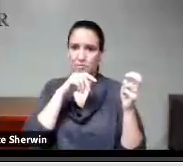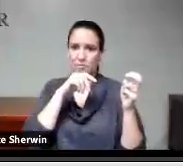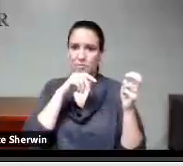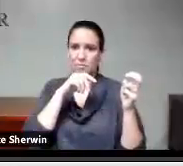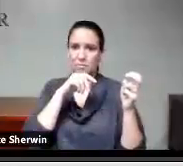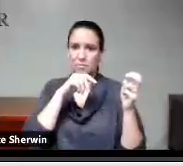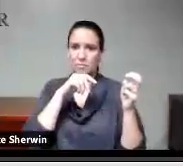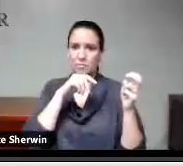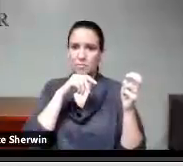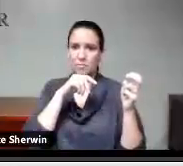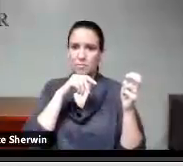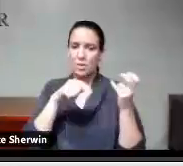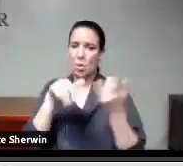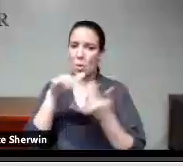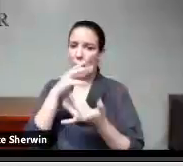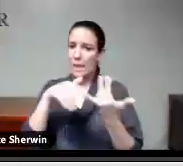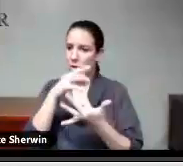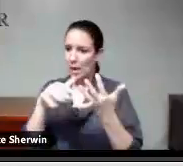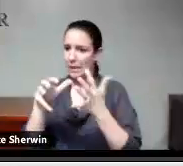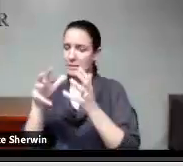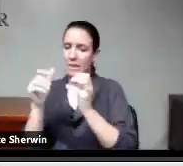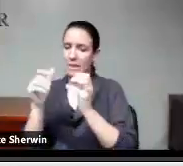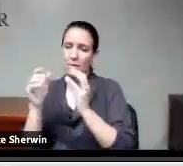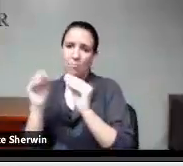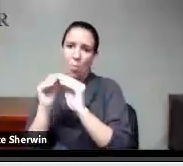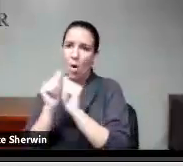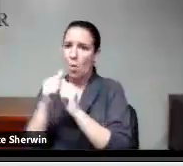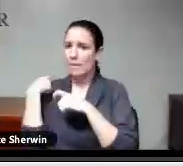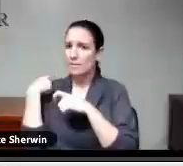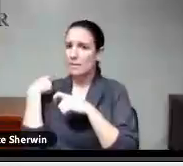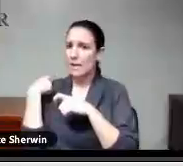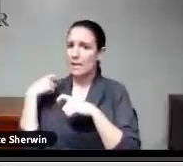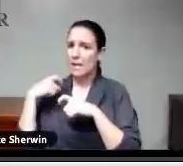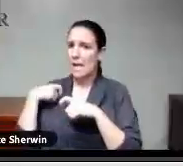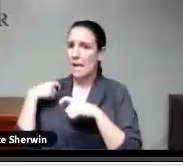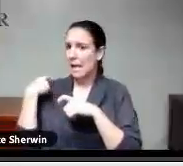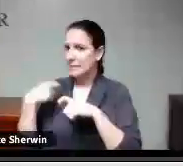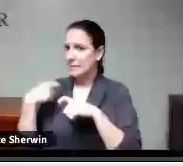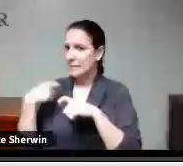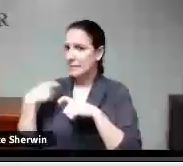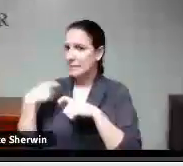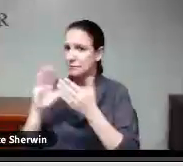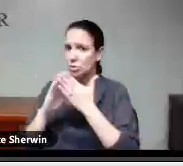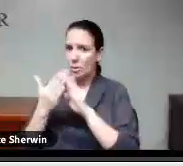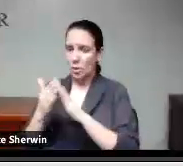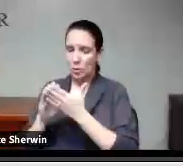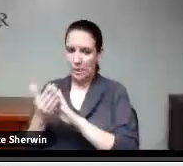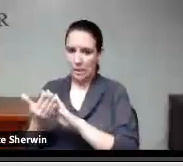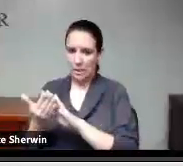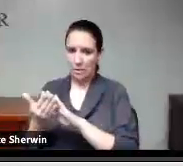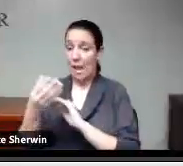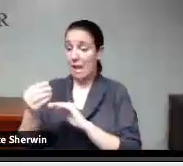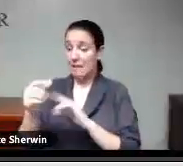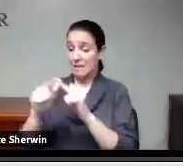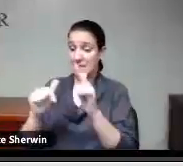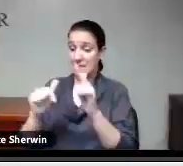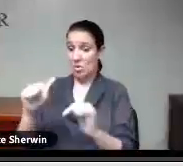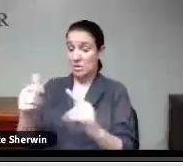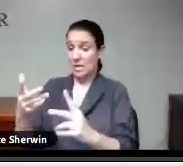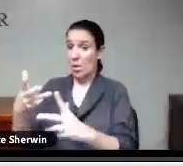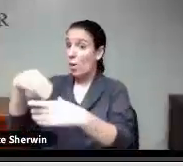the Latino communities that we serve and the diversity within the Latino communities, that there's many,